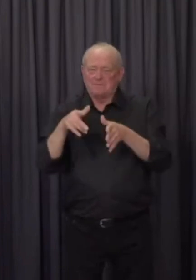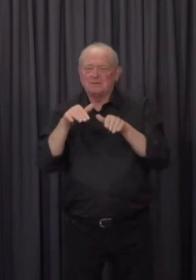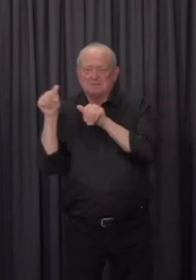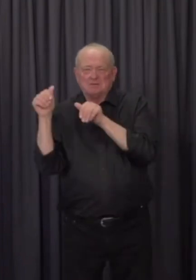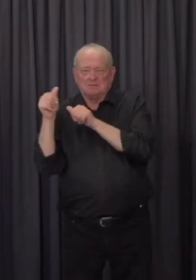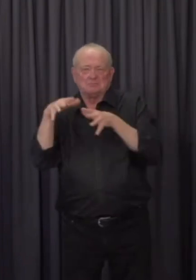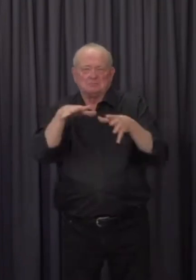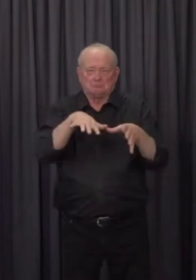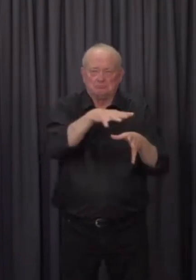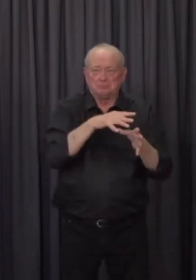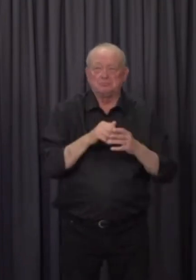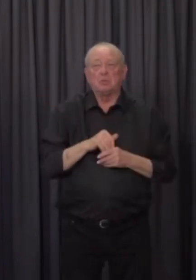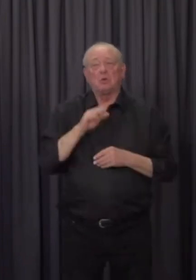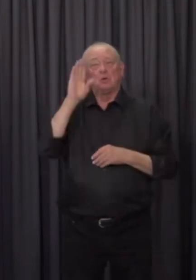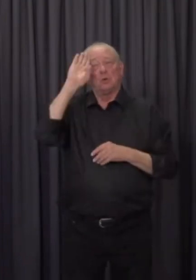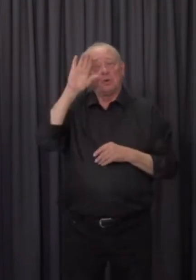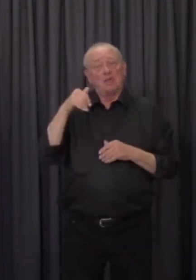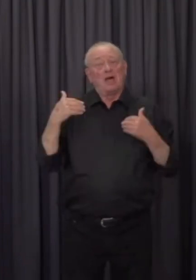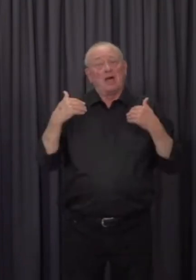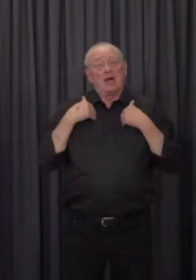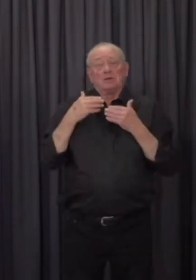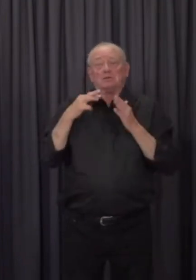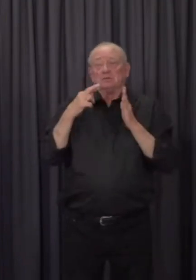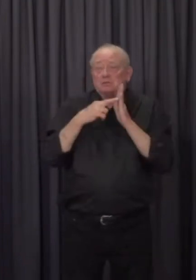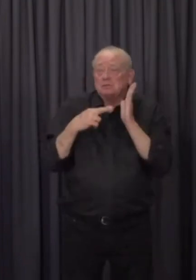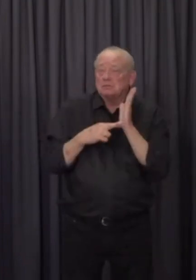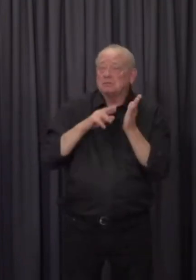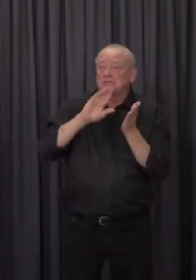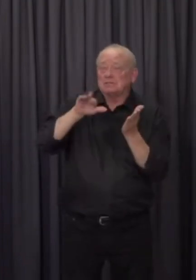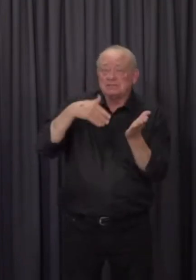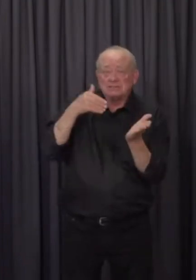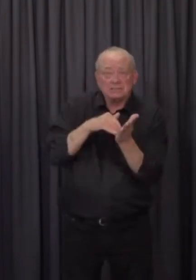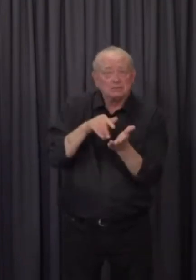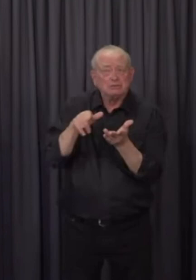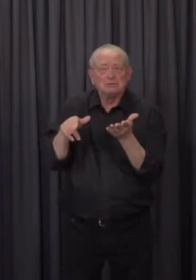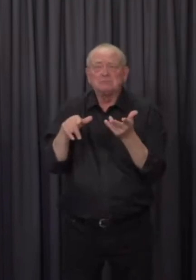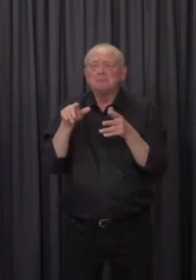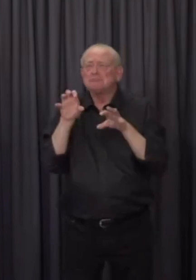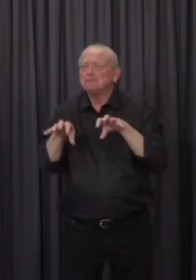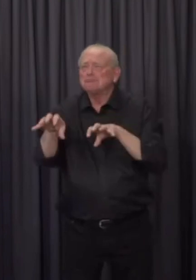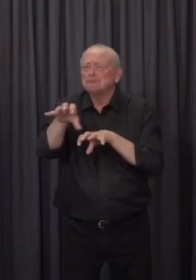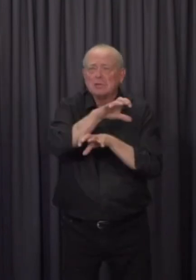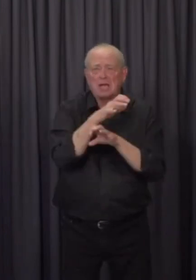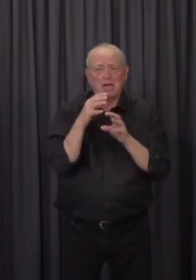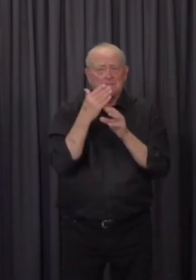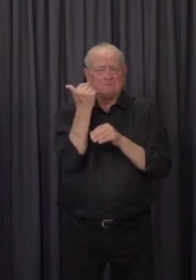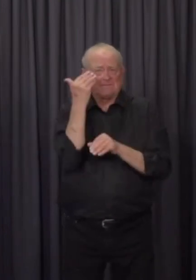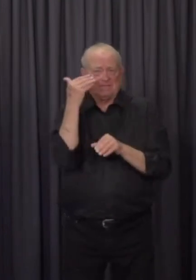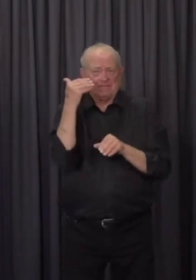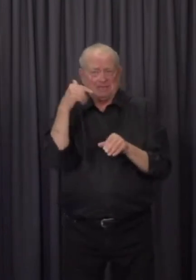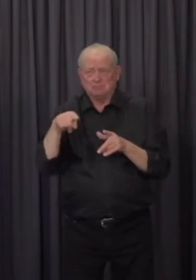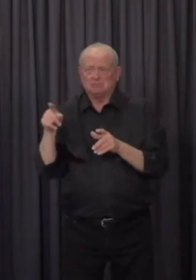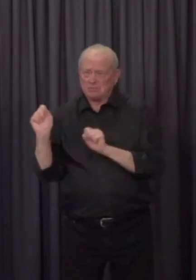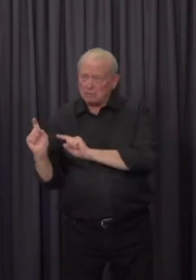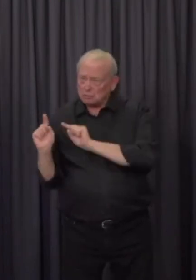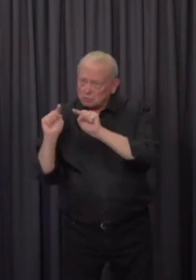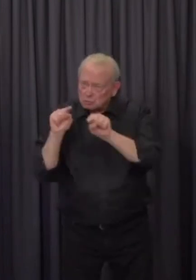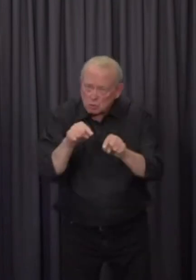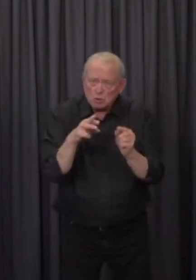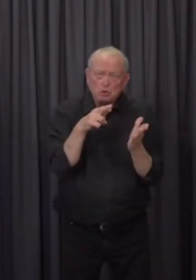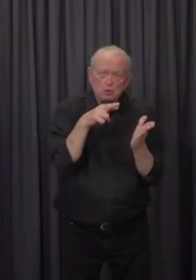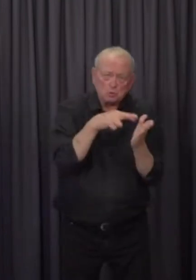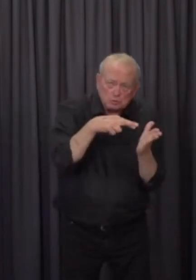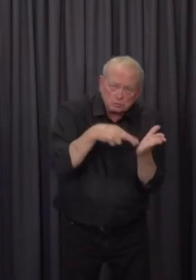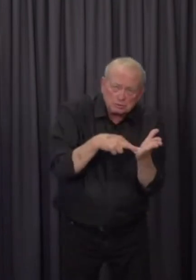reception centre or online. Registering will make it easier for us to help get resources to evacuees,